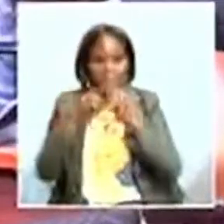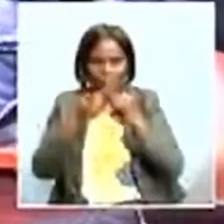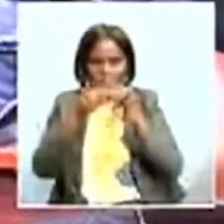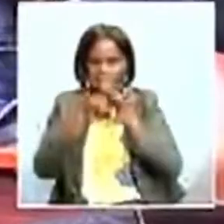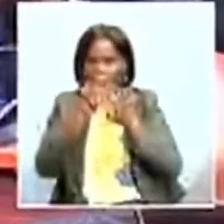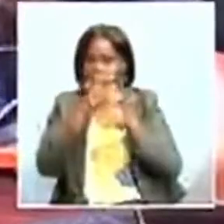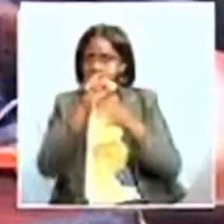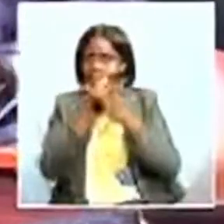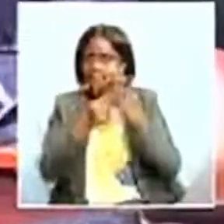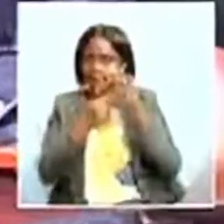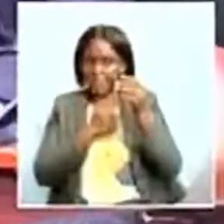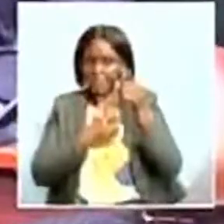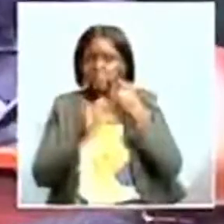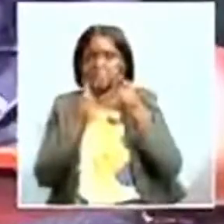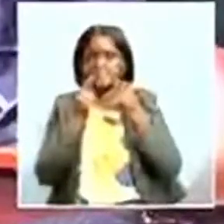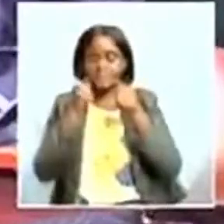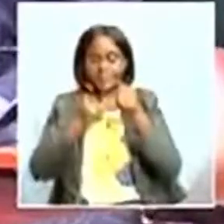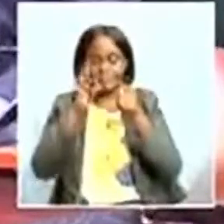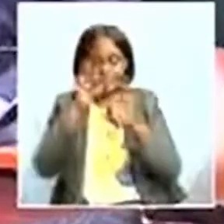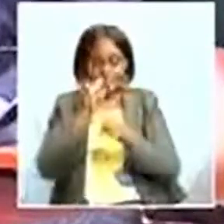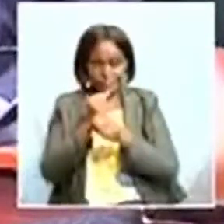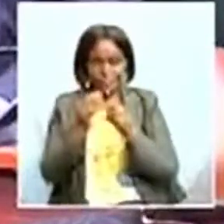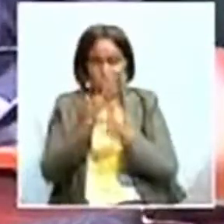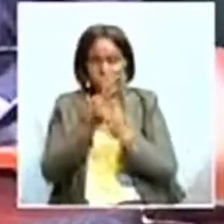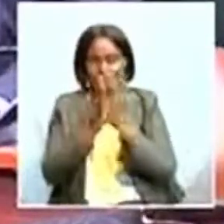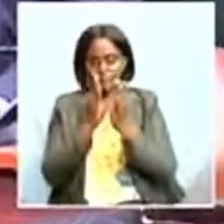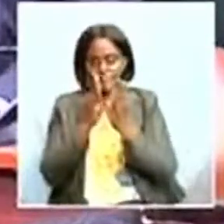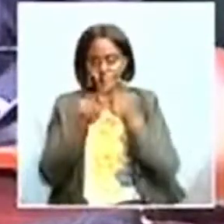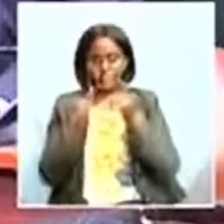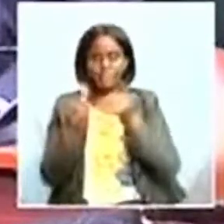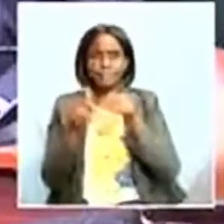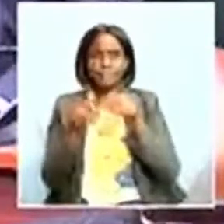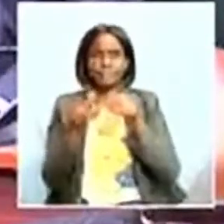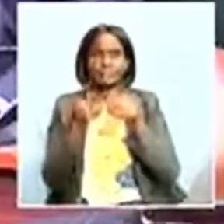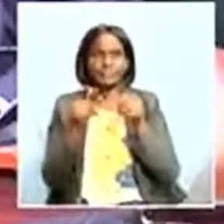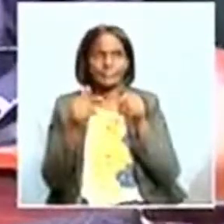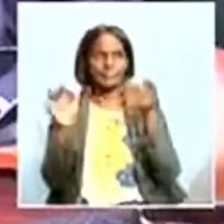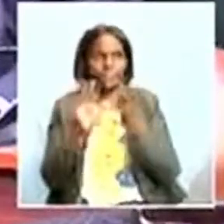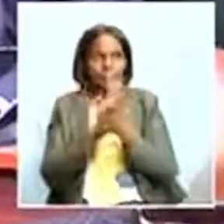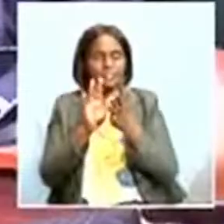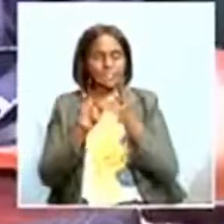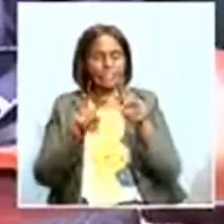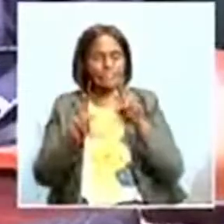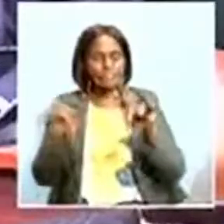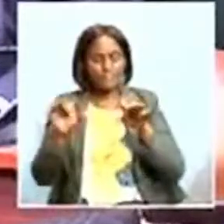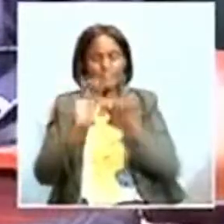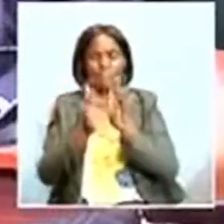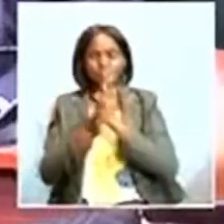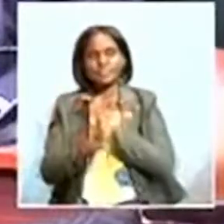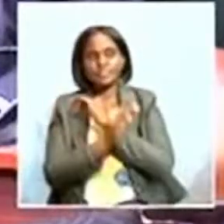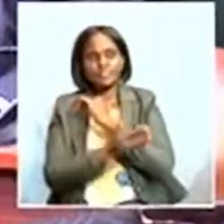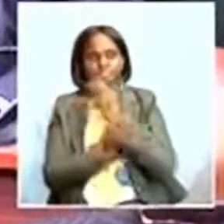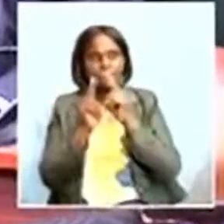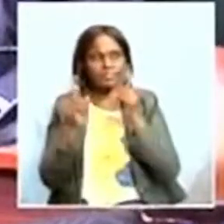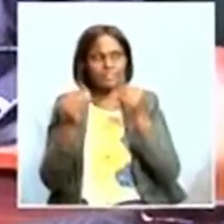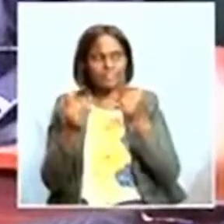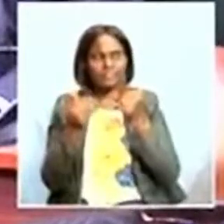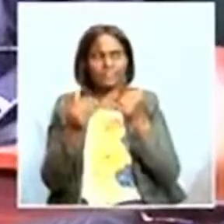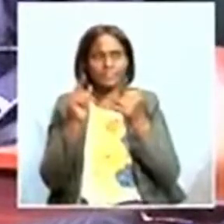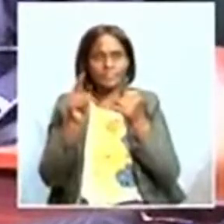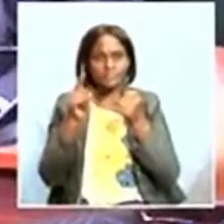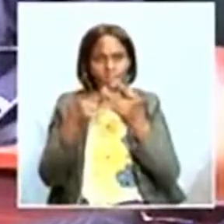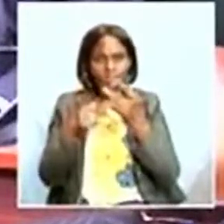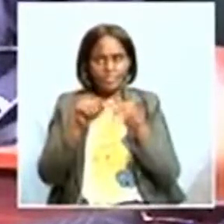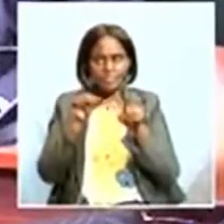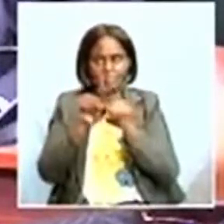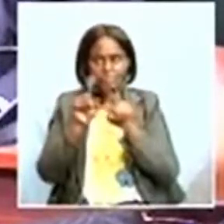time, and this is why I was saying that we shall do this to avoid early pregnancies. So that